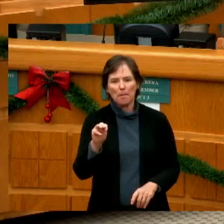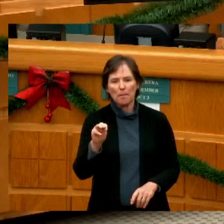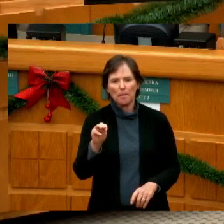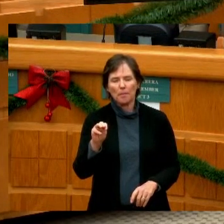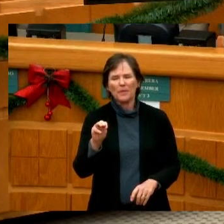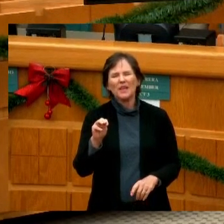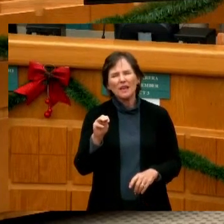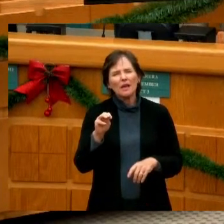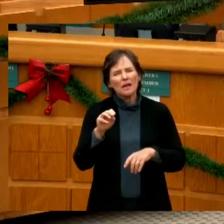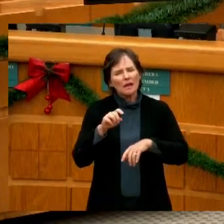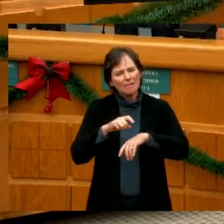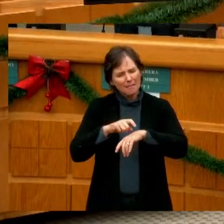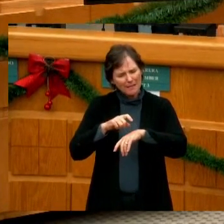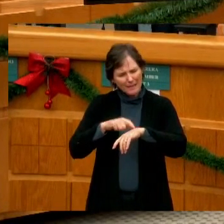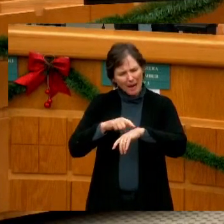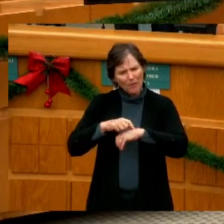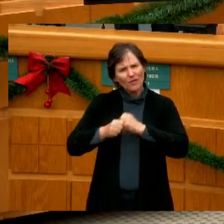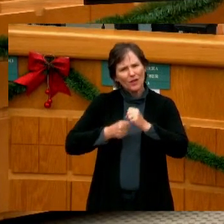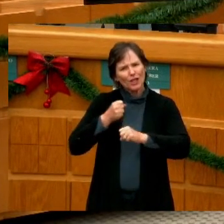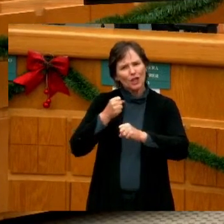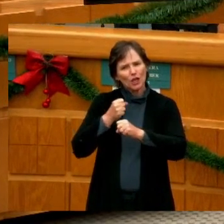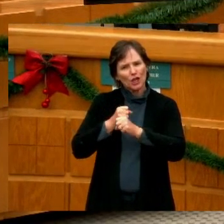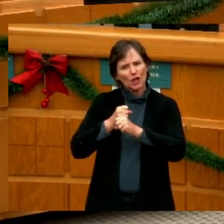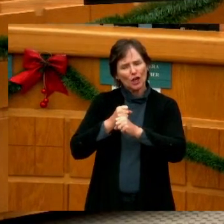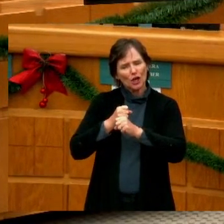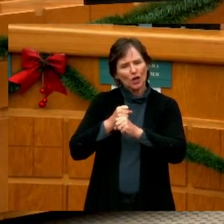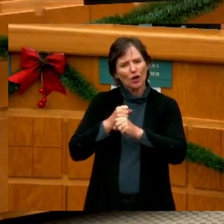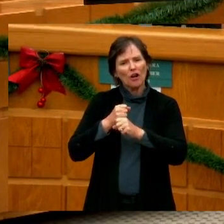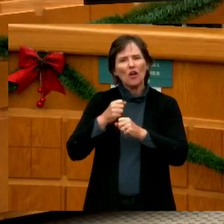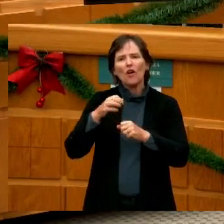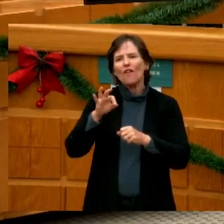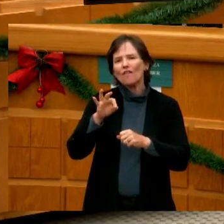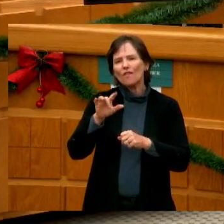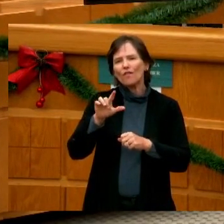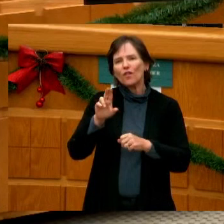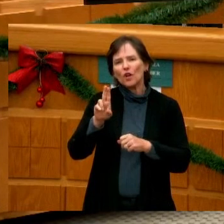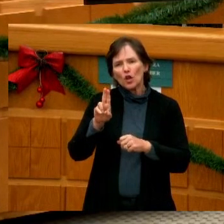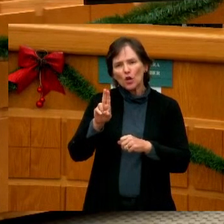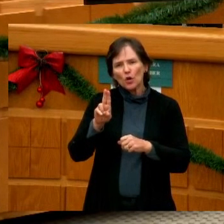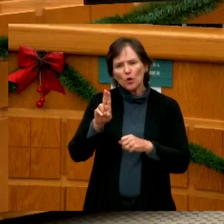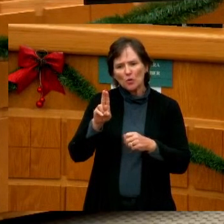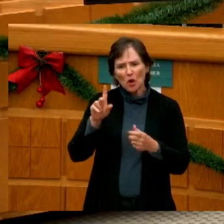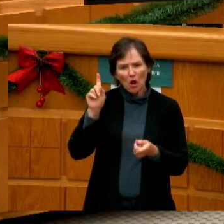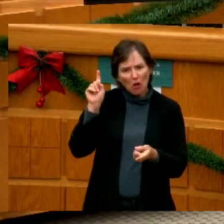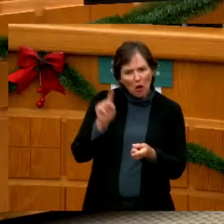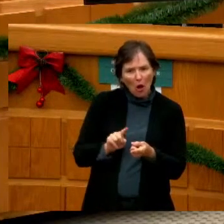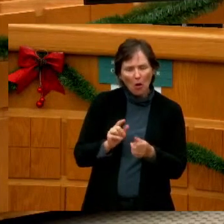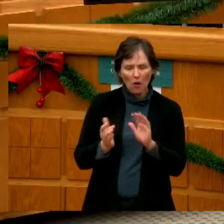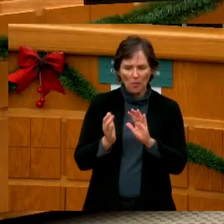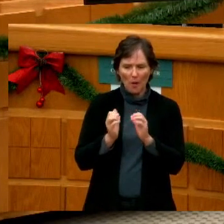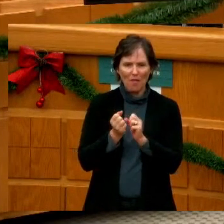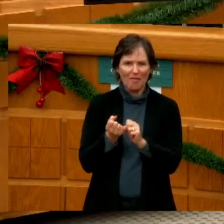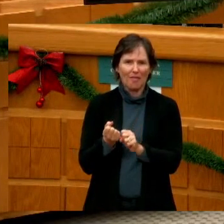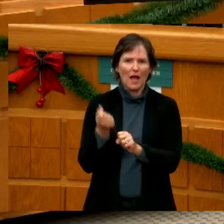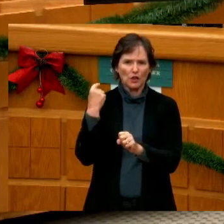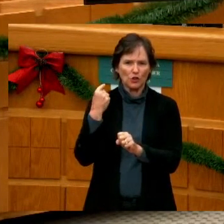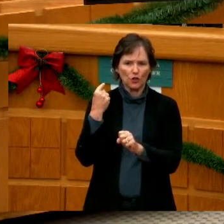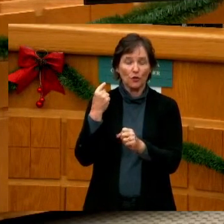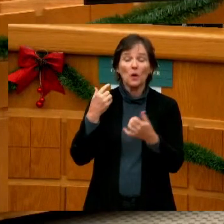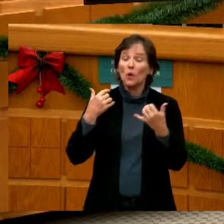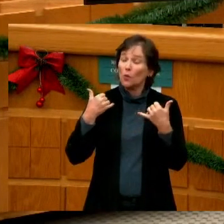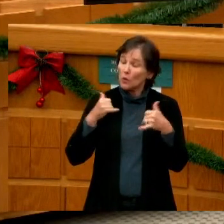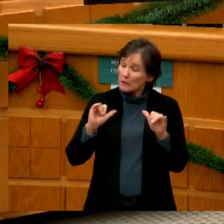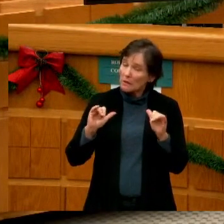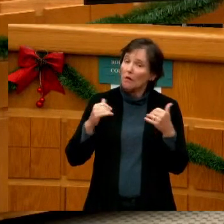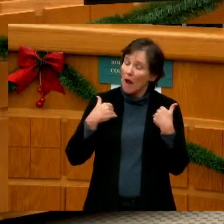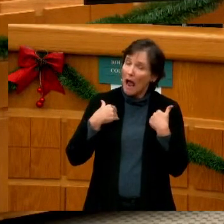So our seasonal flu numbers are still very low compared to the same time period last year. The flu is still circulating